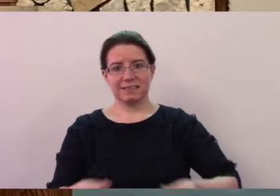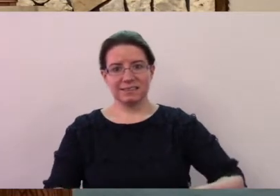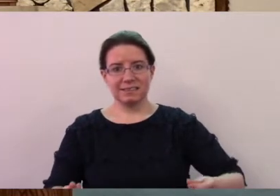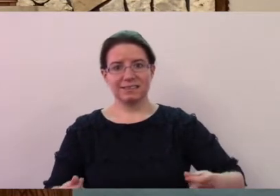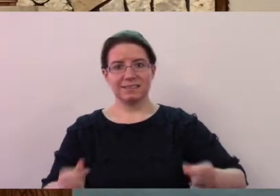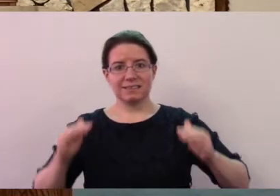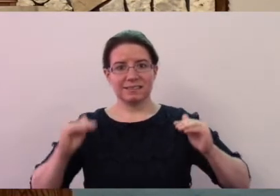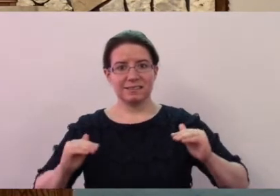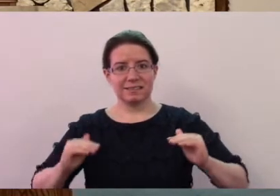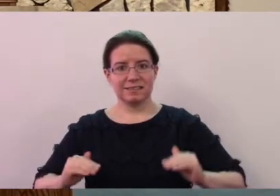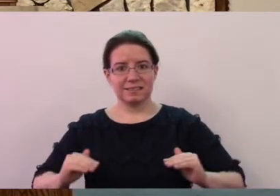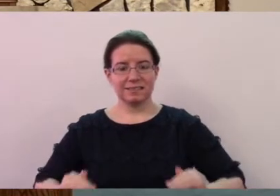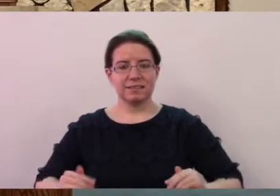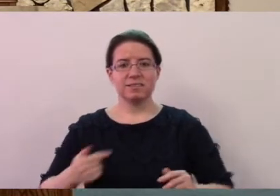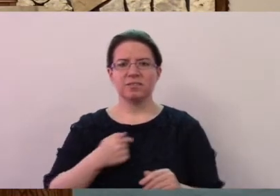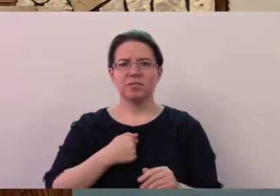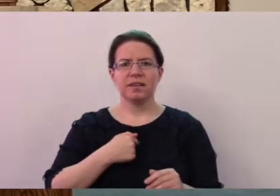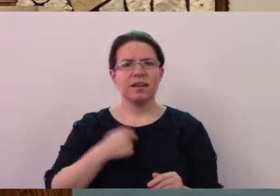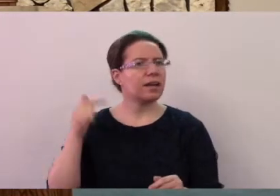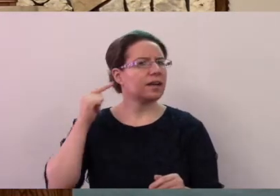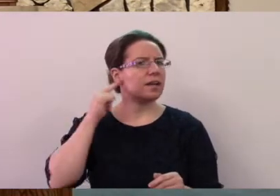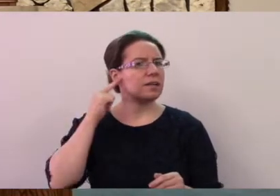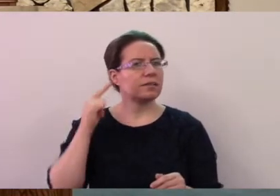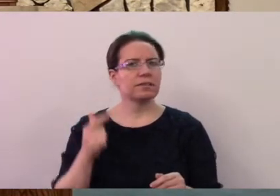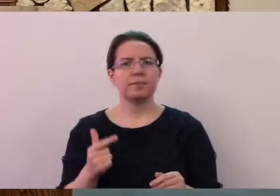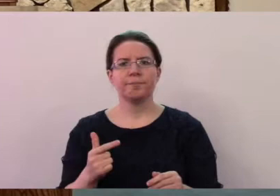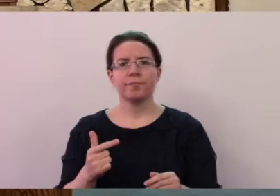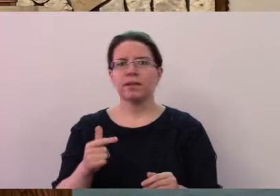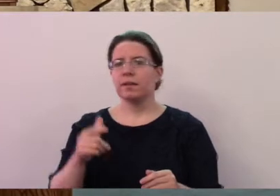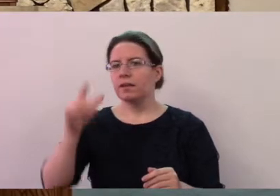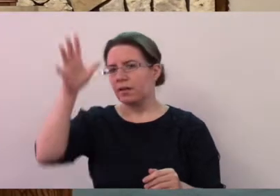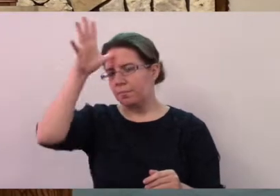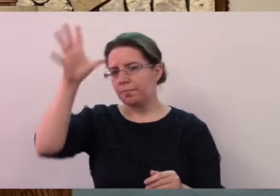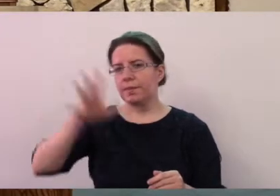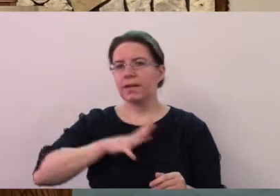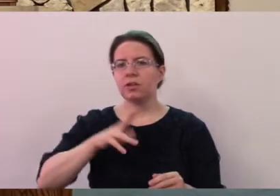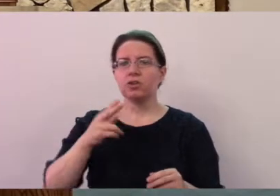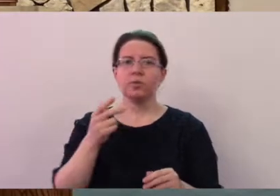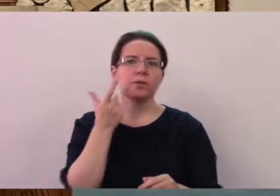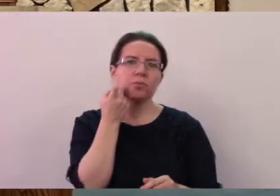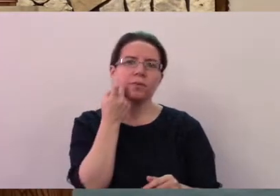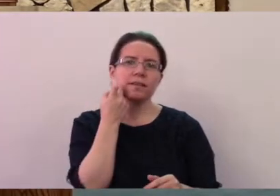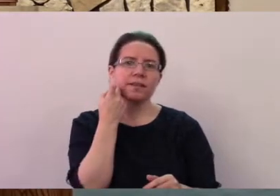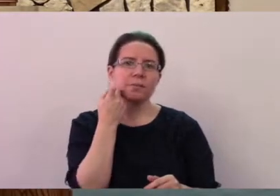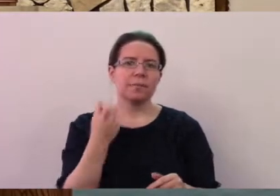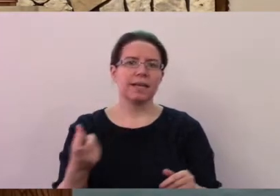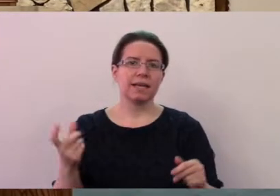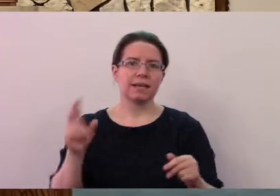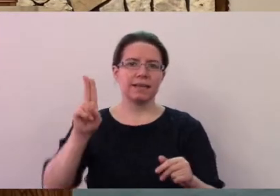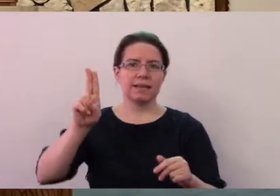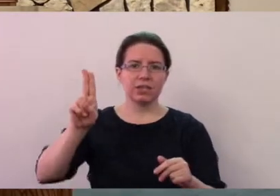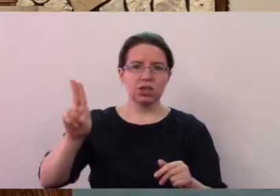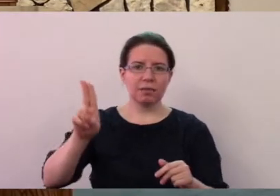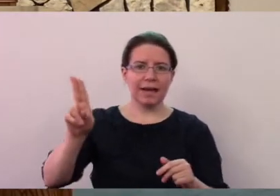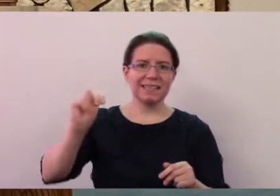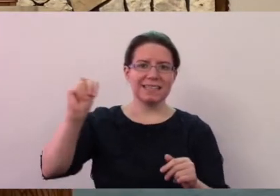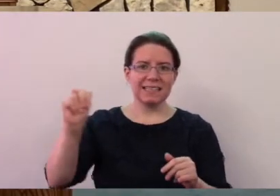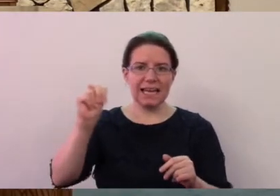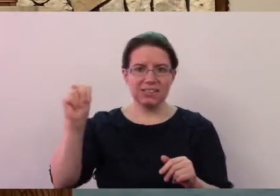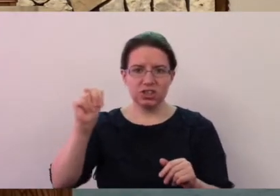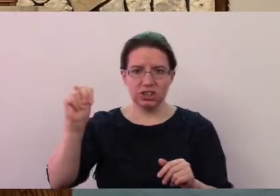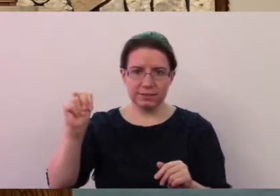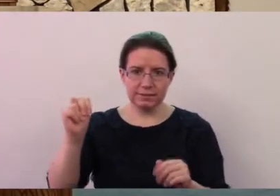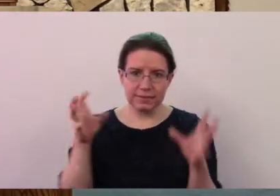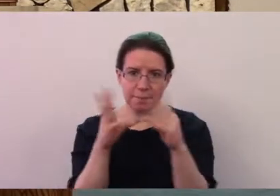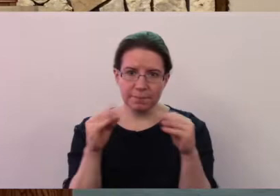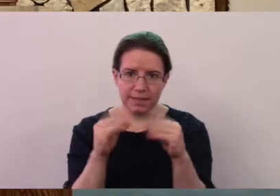recently been in UN meetings with leaders from all over the world. And these leaders listened to a